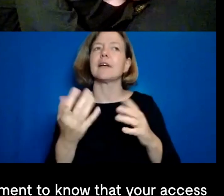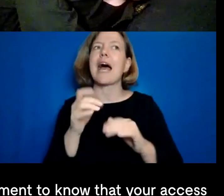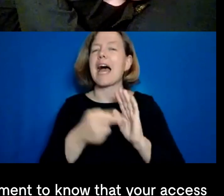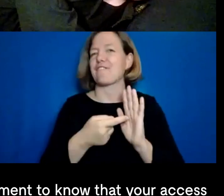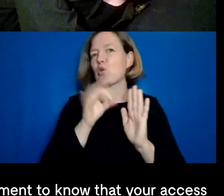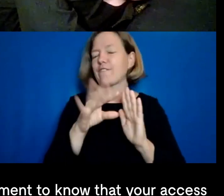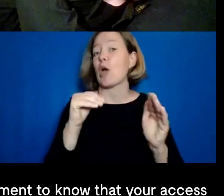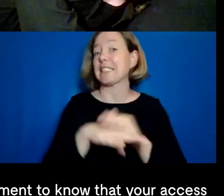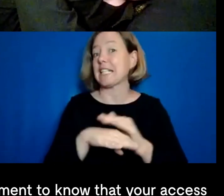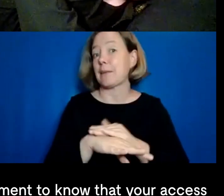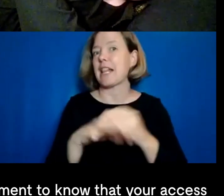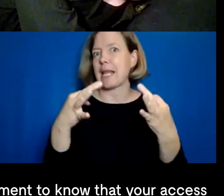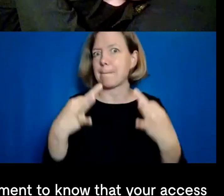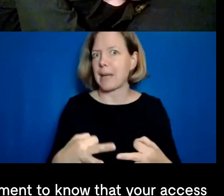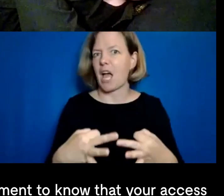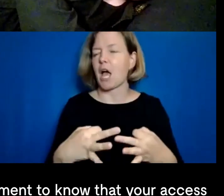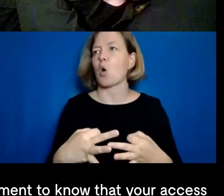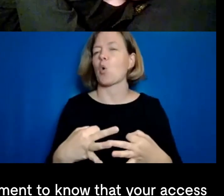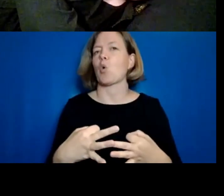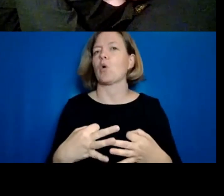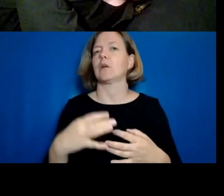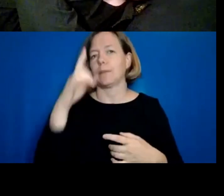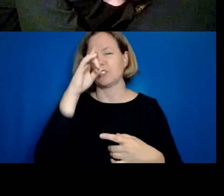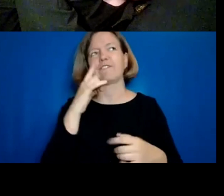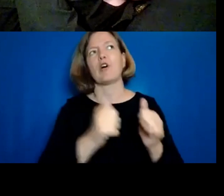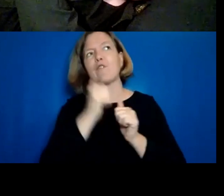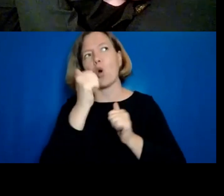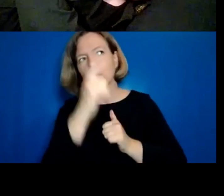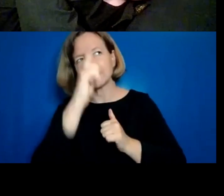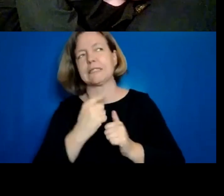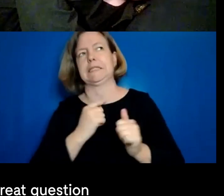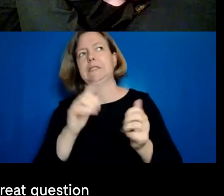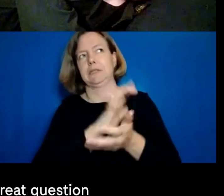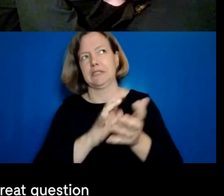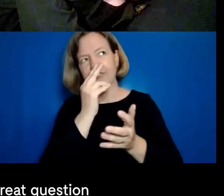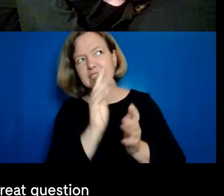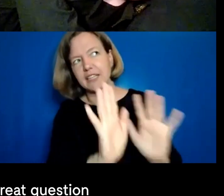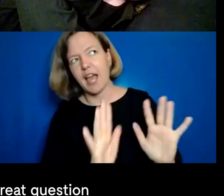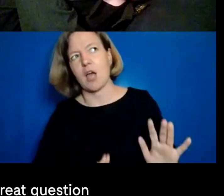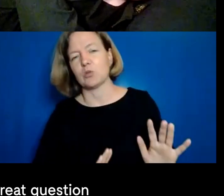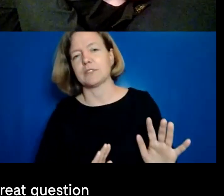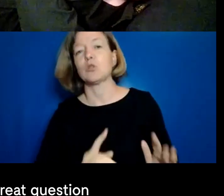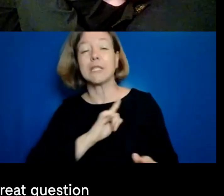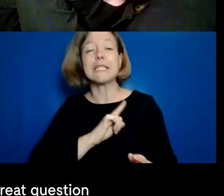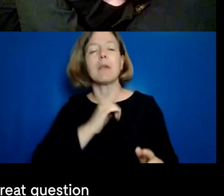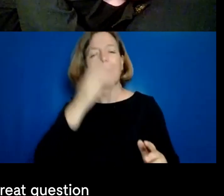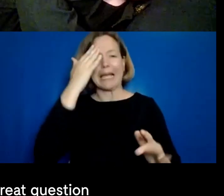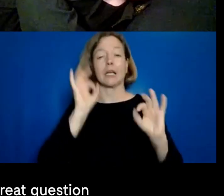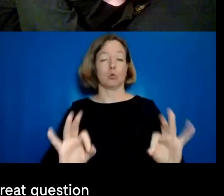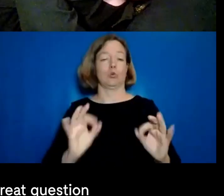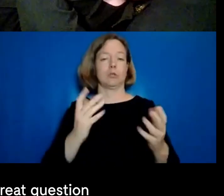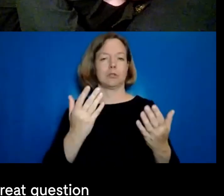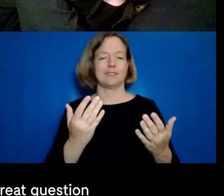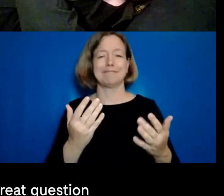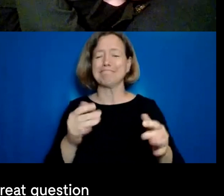needs will be met in the way that you expect them to be met, and I also have that. So it's a really great question